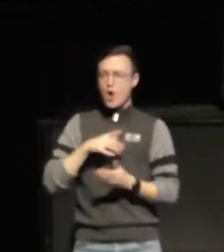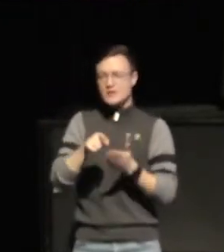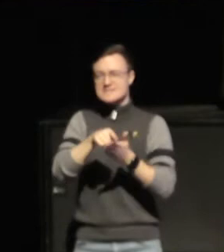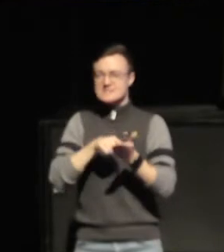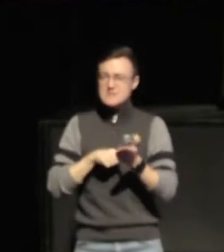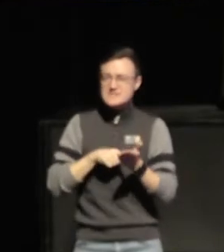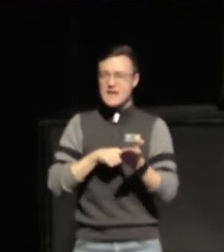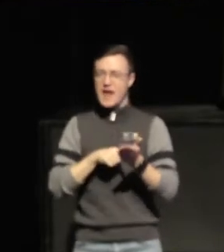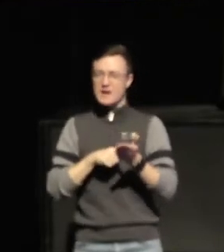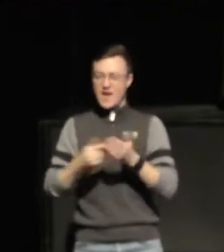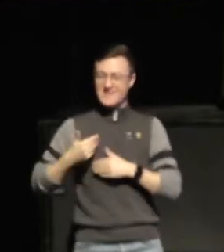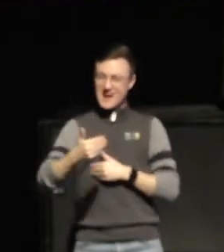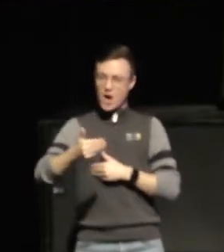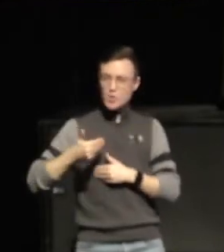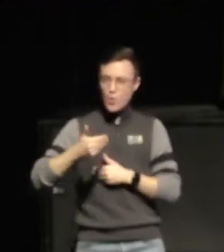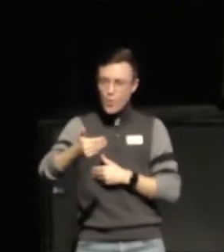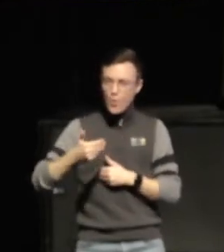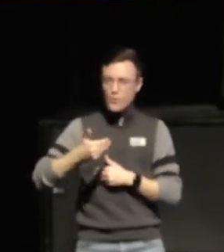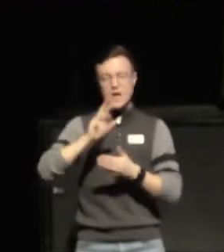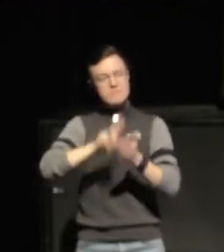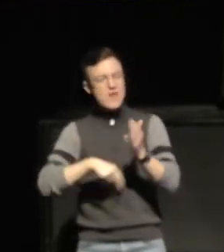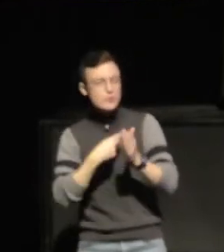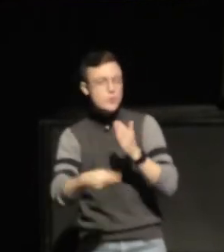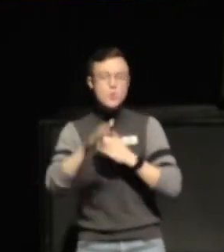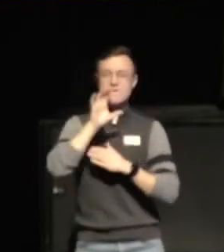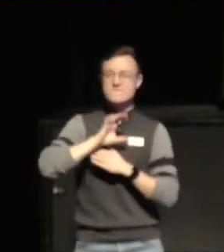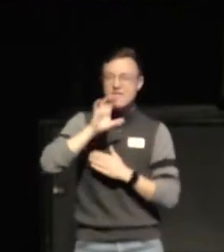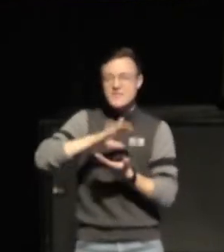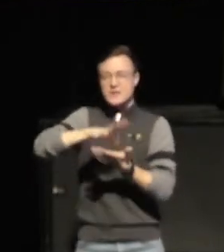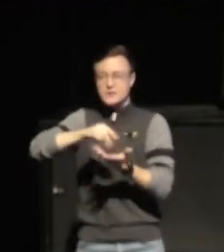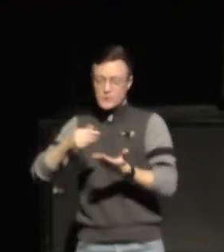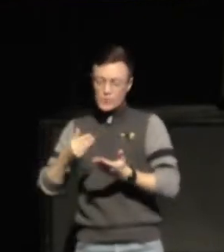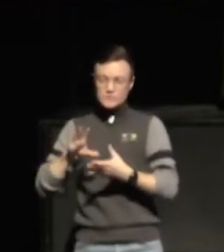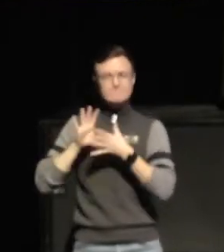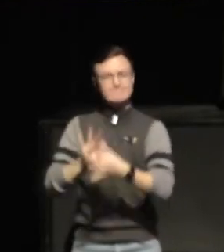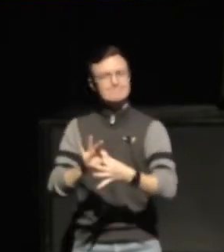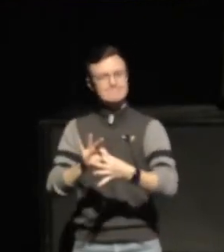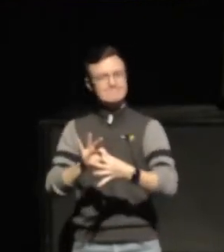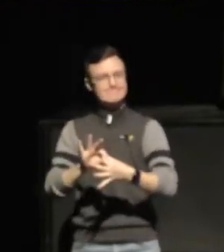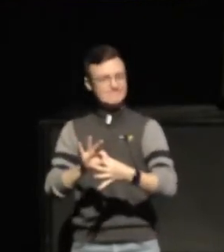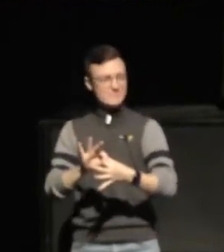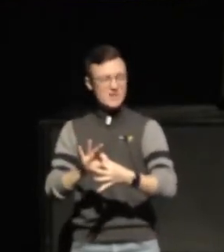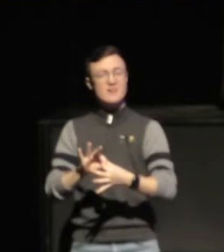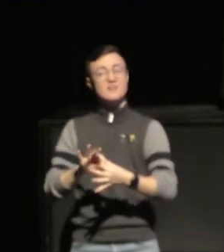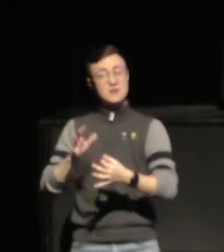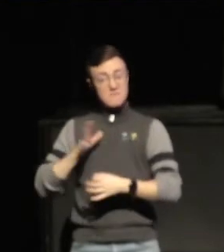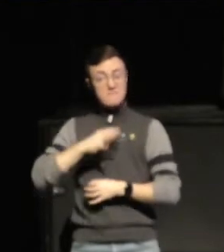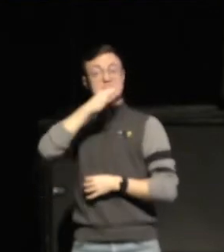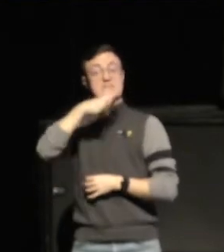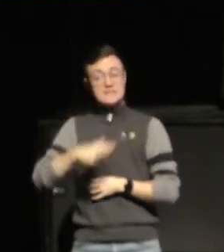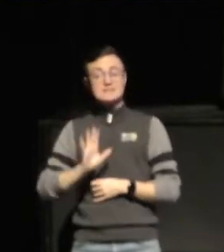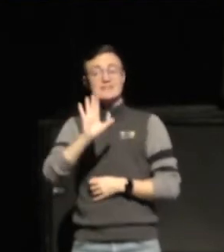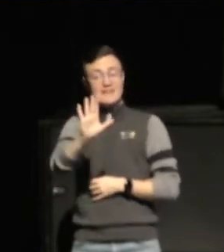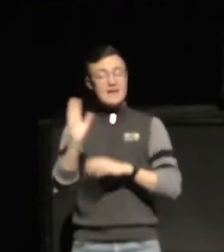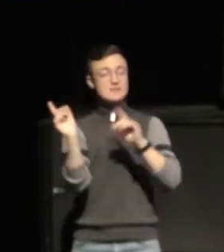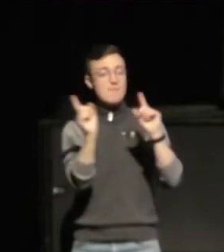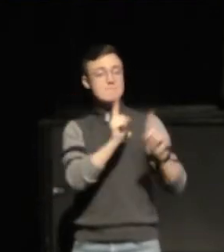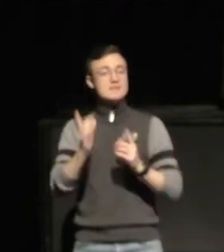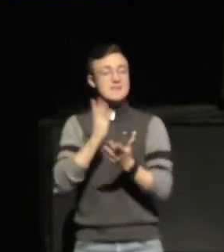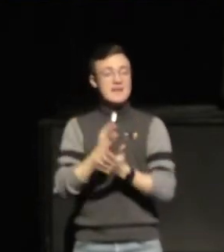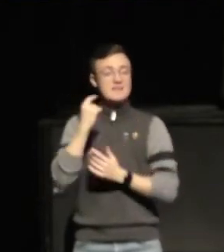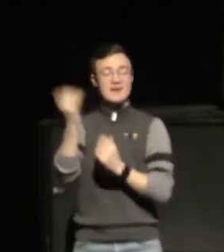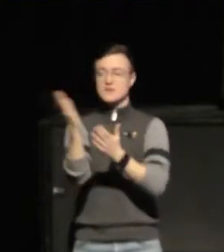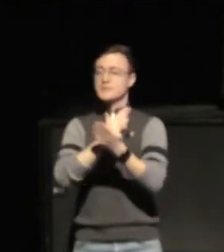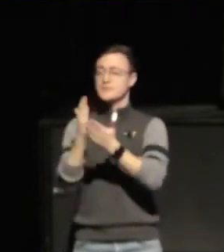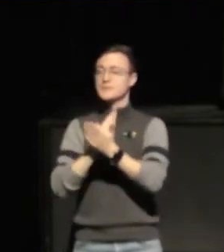to nature, and that they're facing risks of violence and violations of their human rights